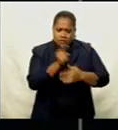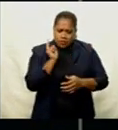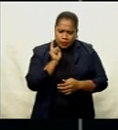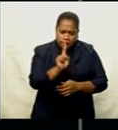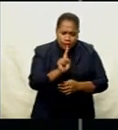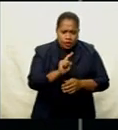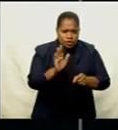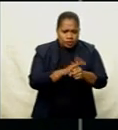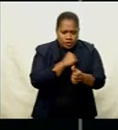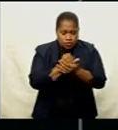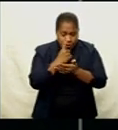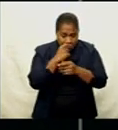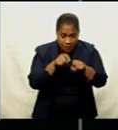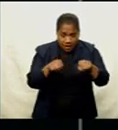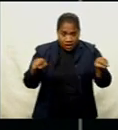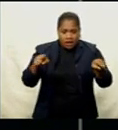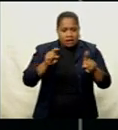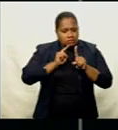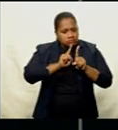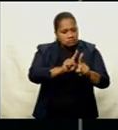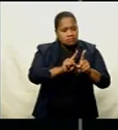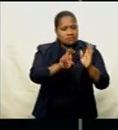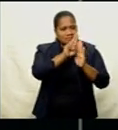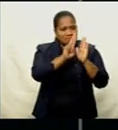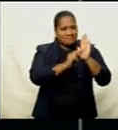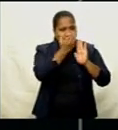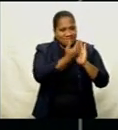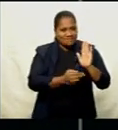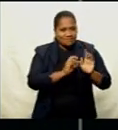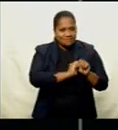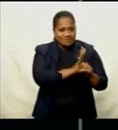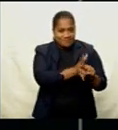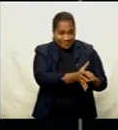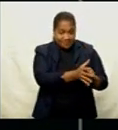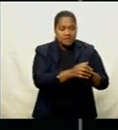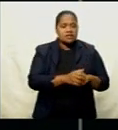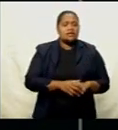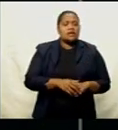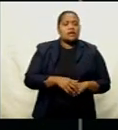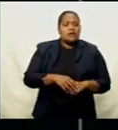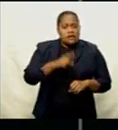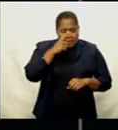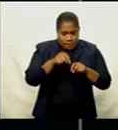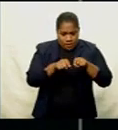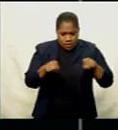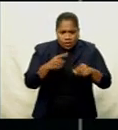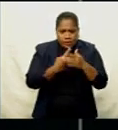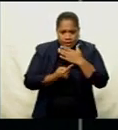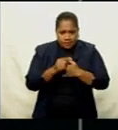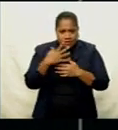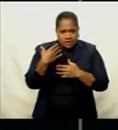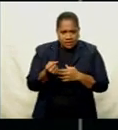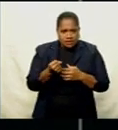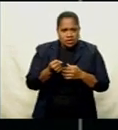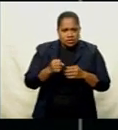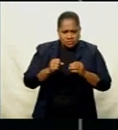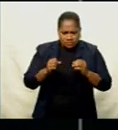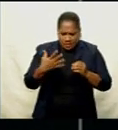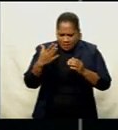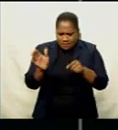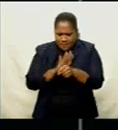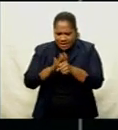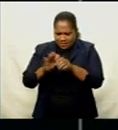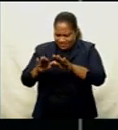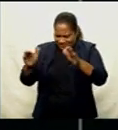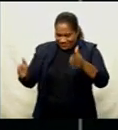area adhere to COVID-19 protocols. Residents have taken the initiative to set up a checkpoint, taking temperature readings, ensuring